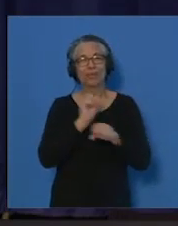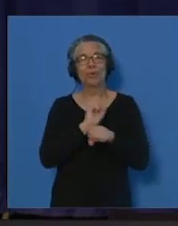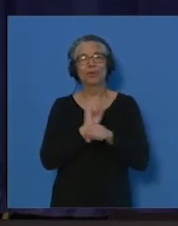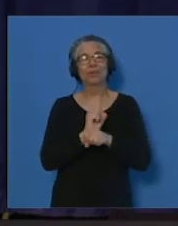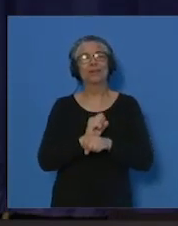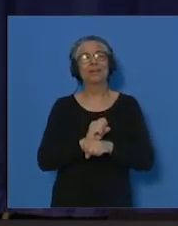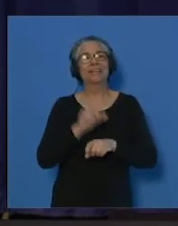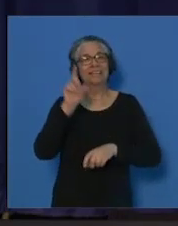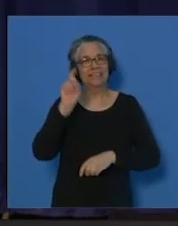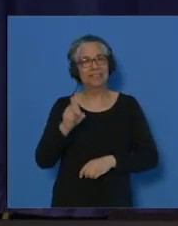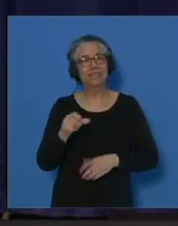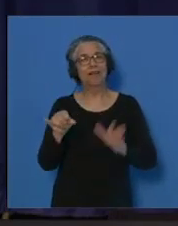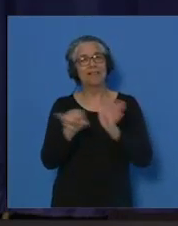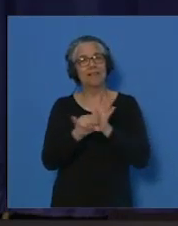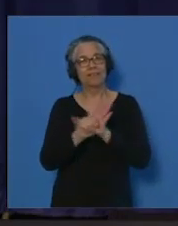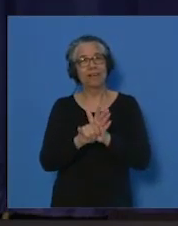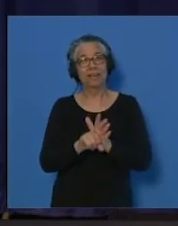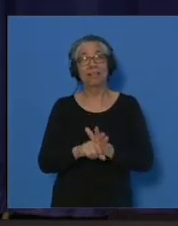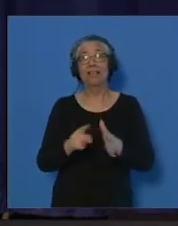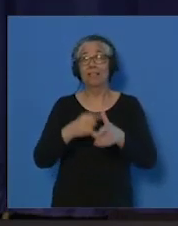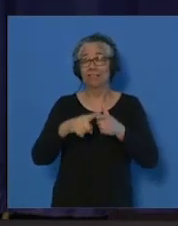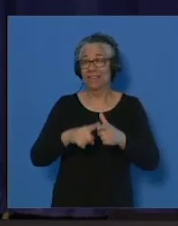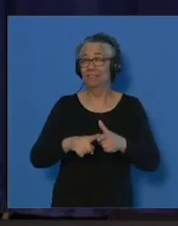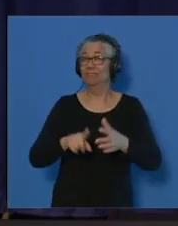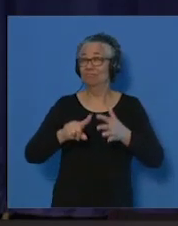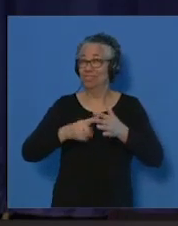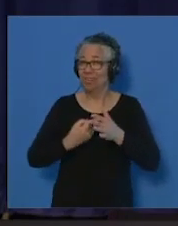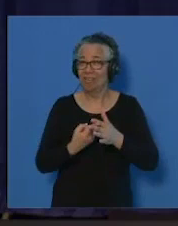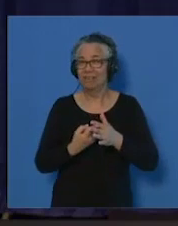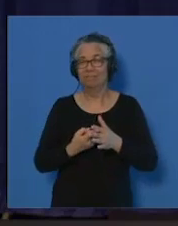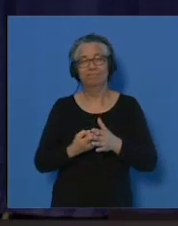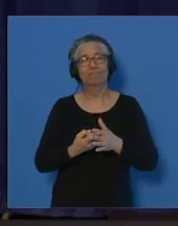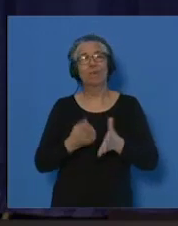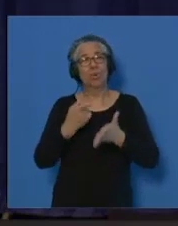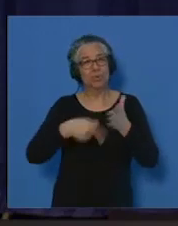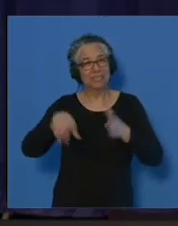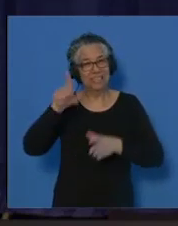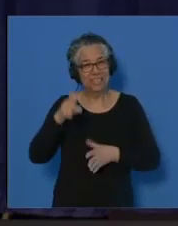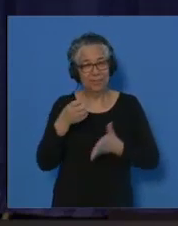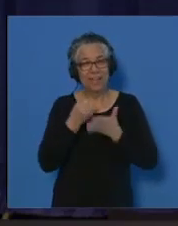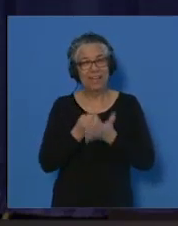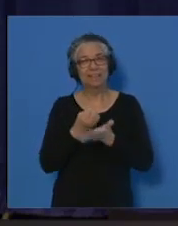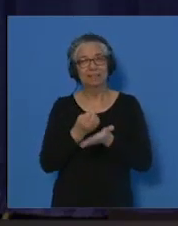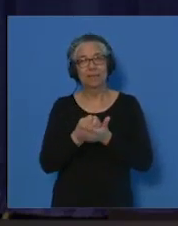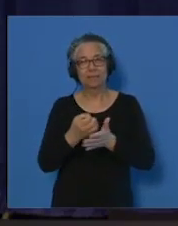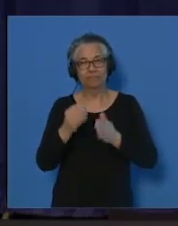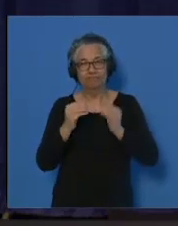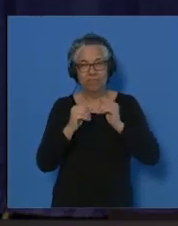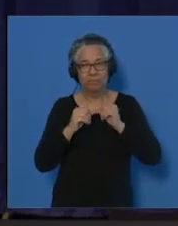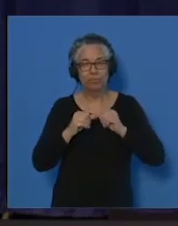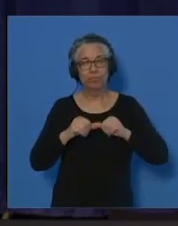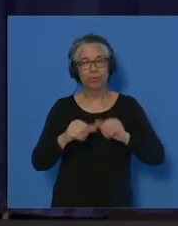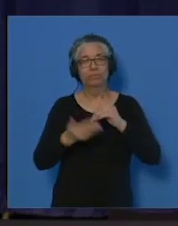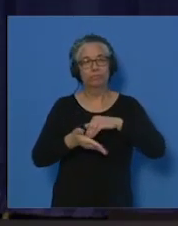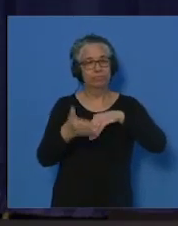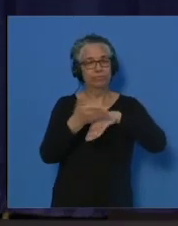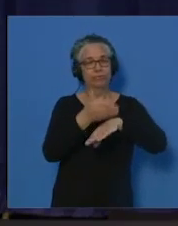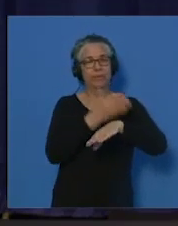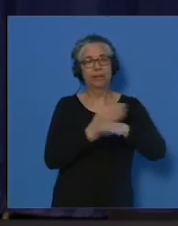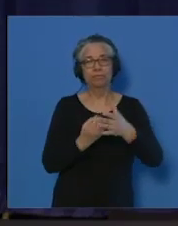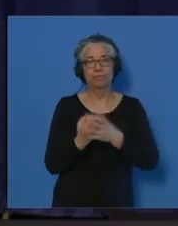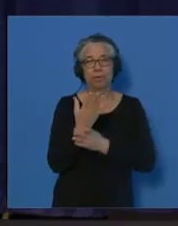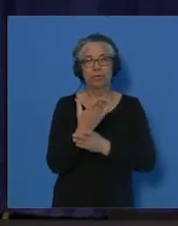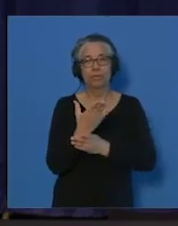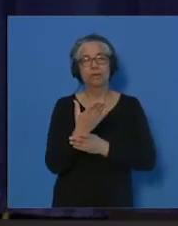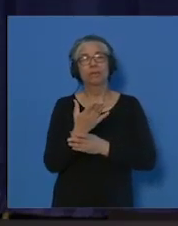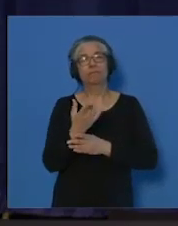identify and eventually implement the measures to enable sustainable economic growth and mitigate the social impacts